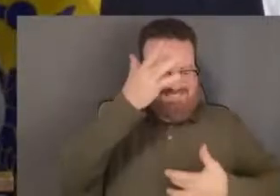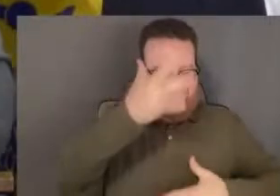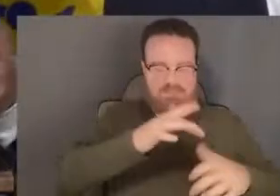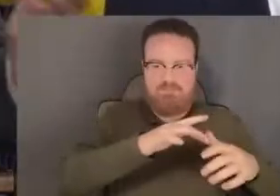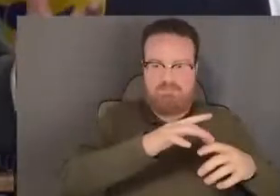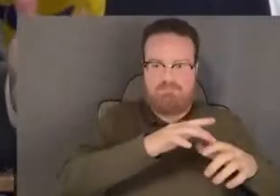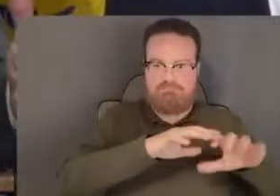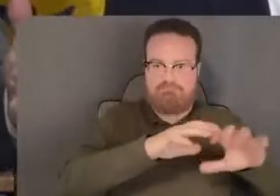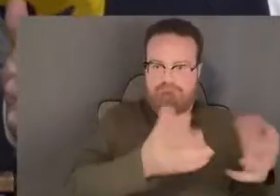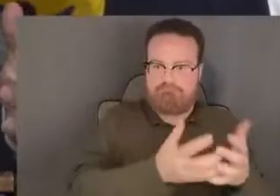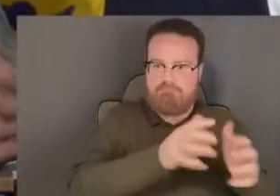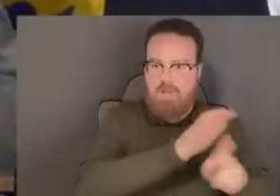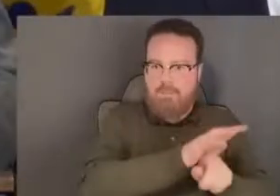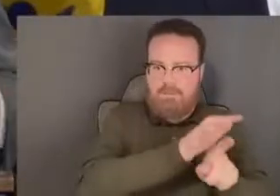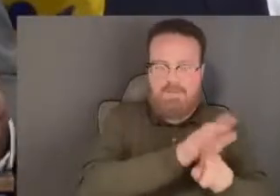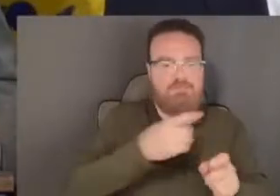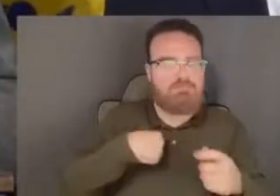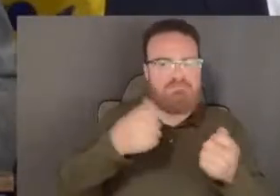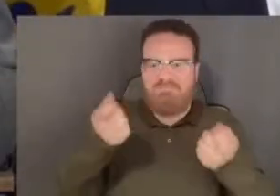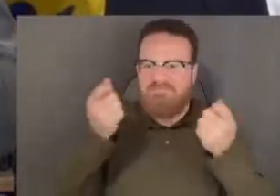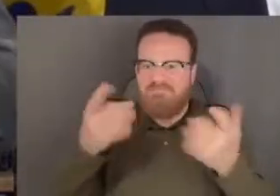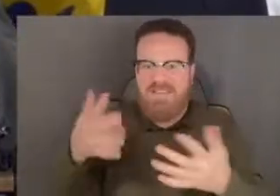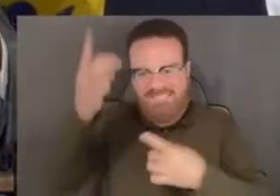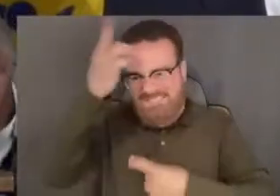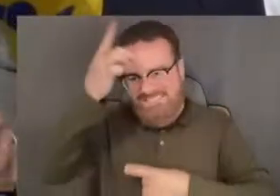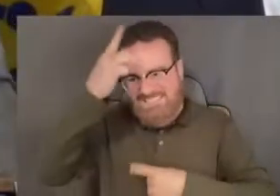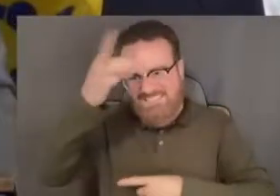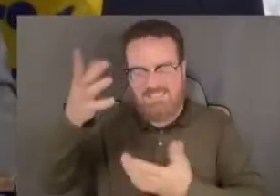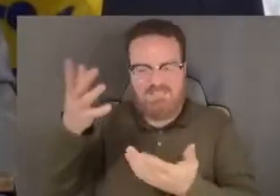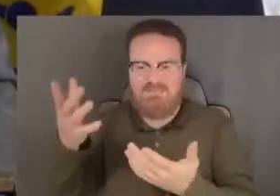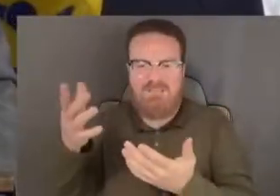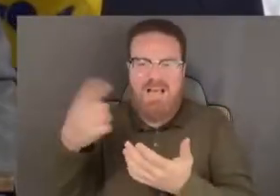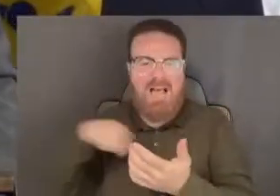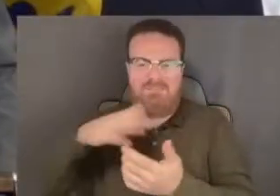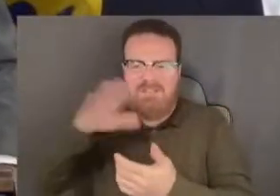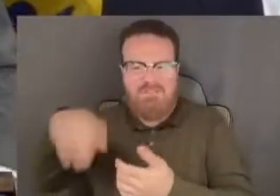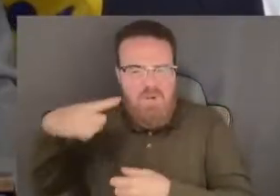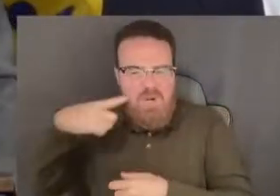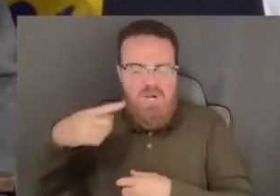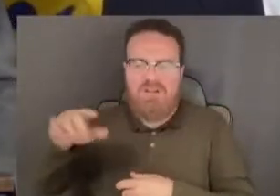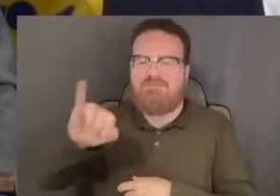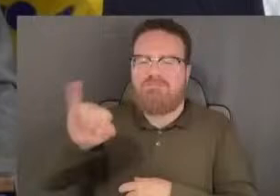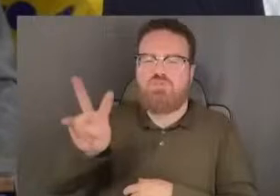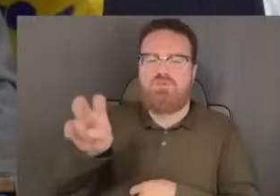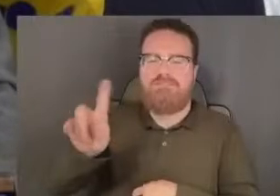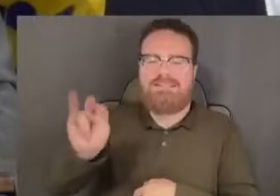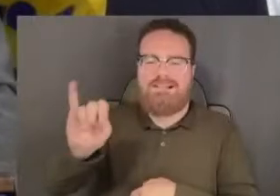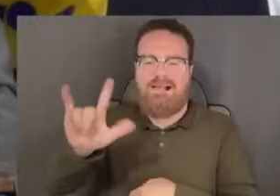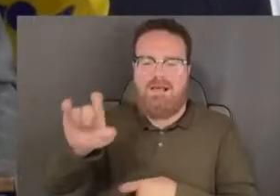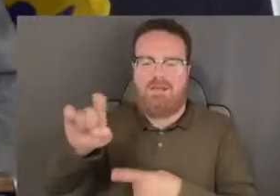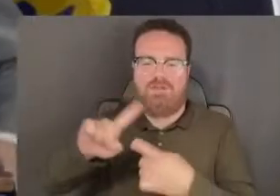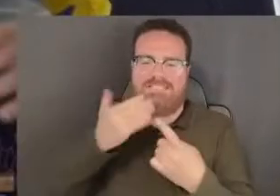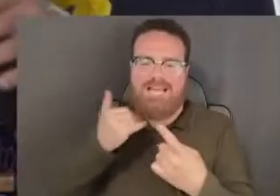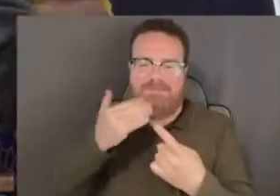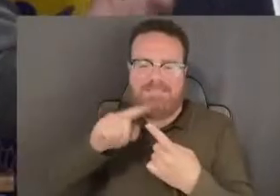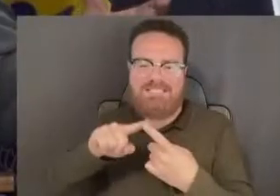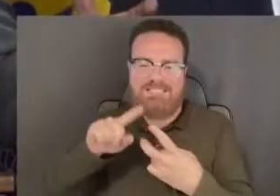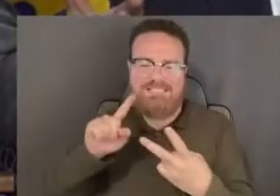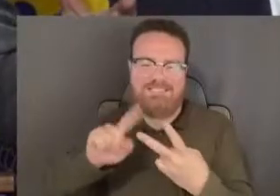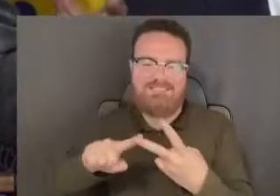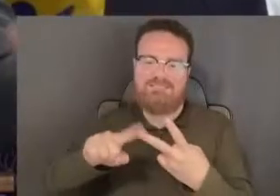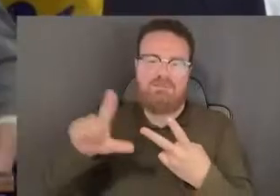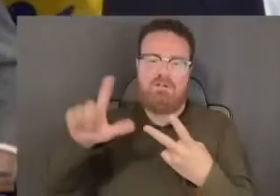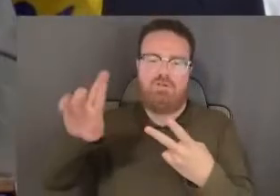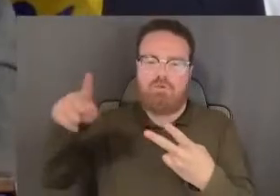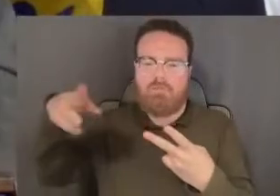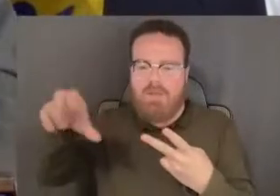exotic diseases. Again, I never heard of: juvenile diabetes, rheumatoid arthritis, lupus, Crohn's disease, and 100